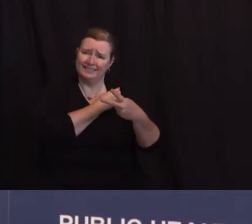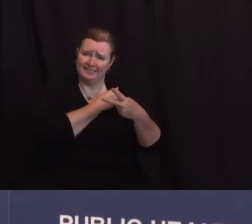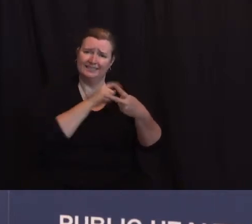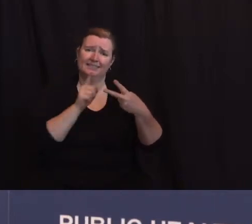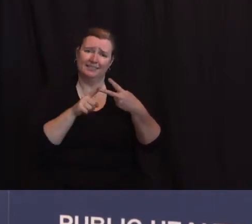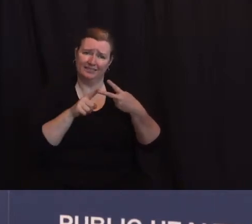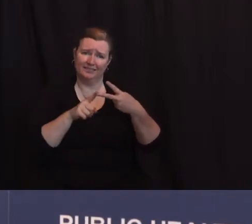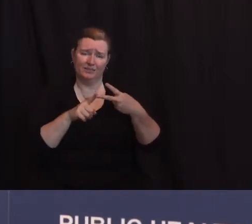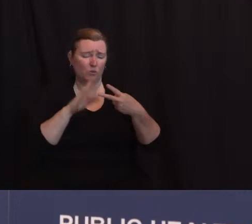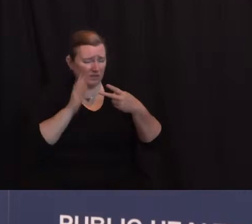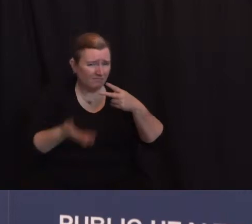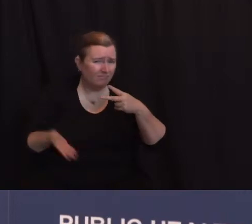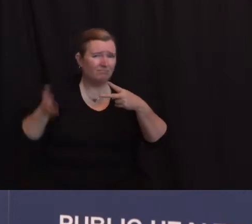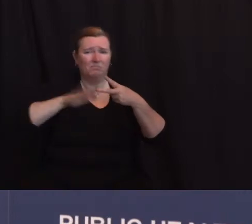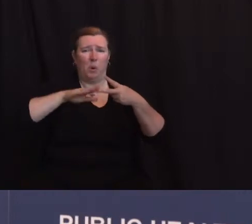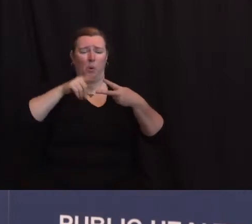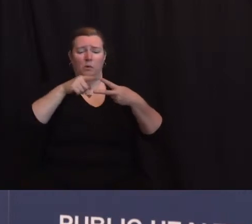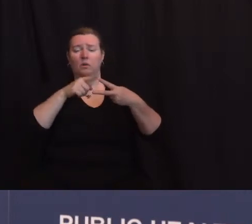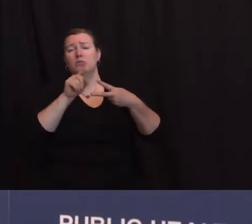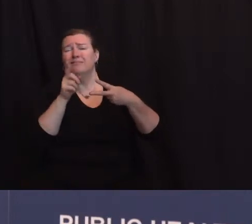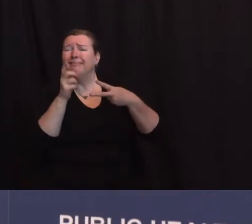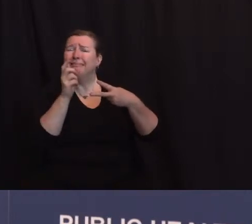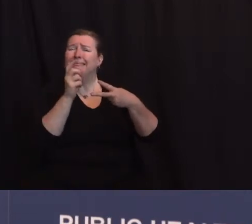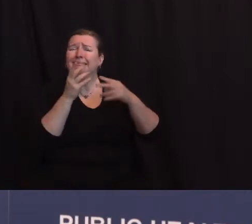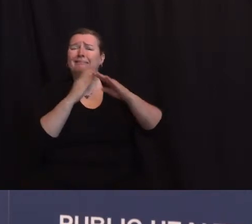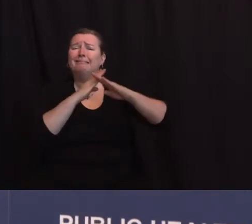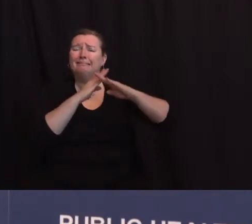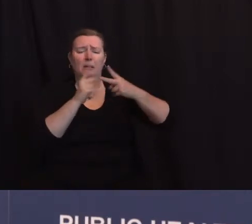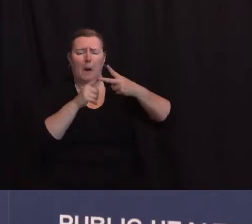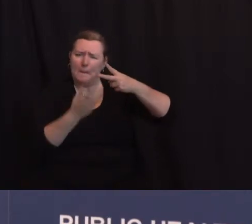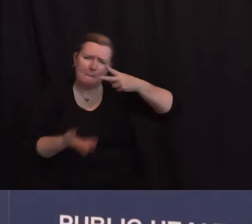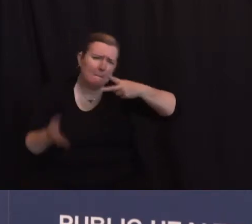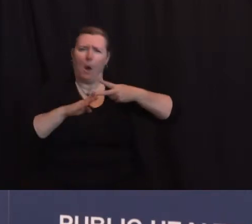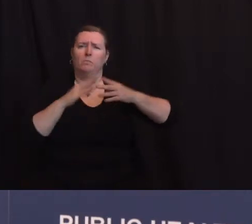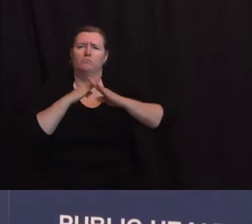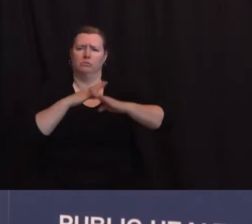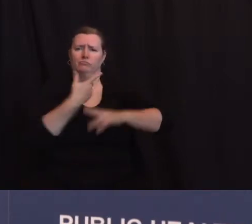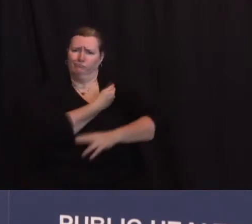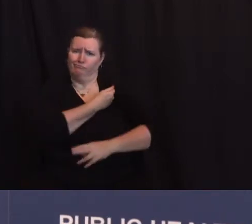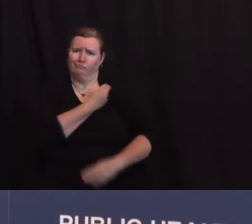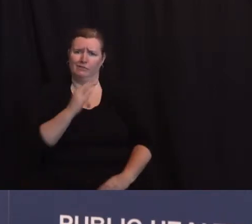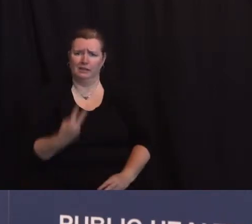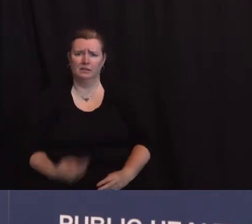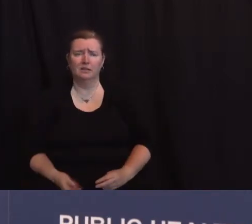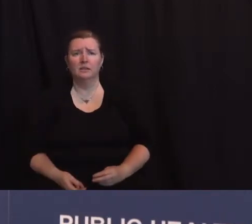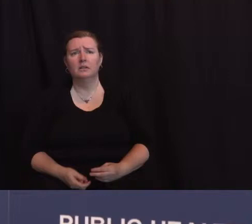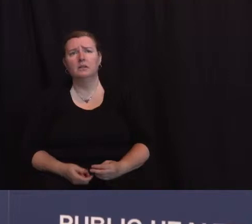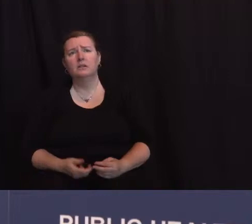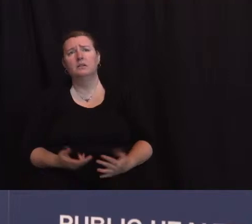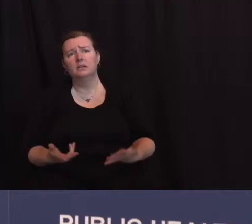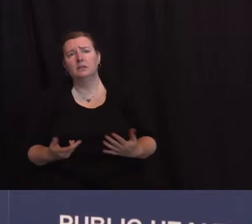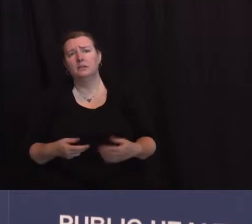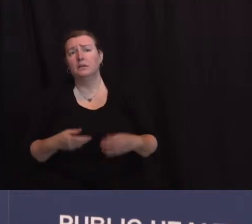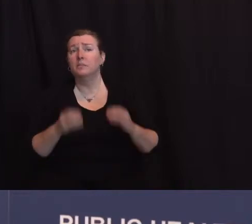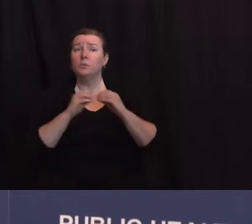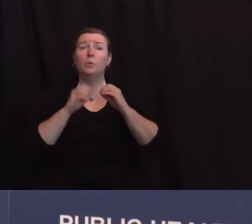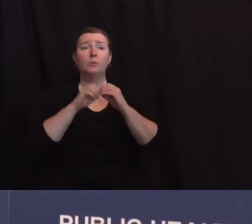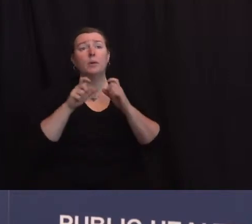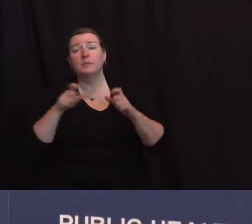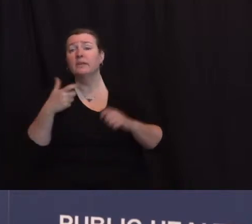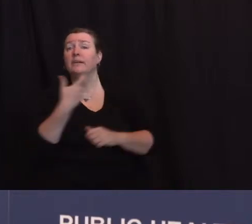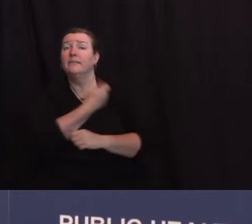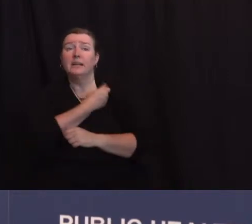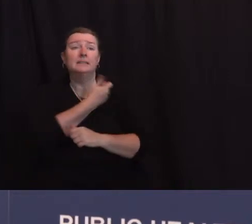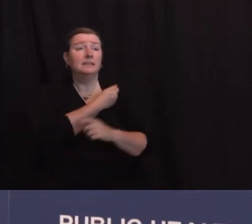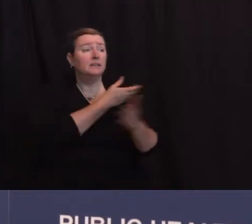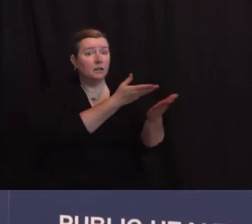and really gets you where you want to be. And we know that the more people who are unvaccinated, the more people who are able